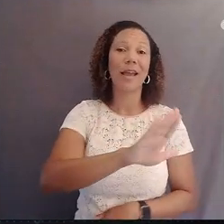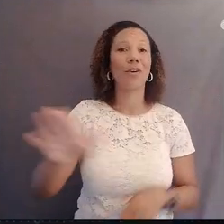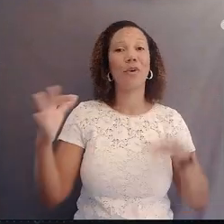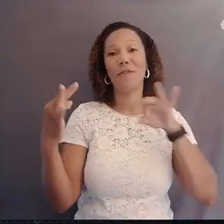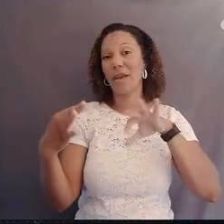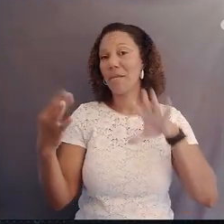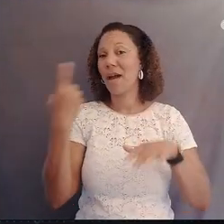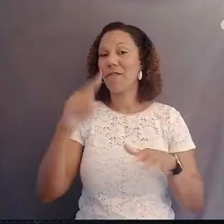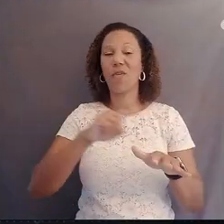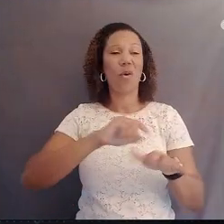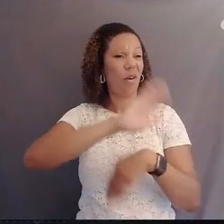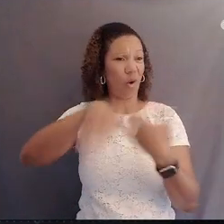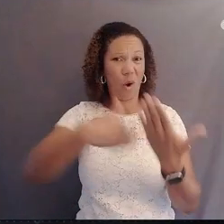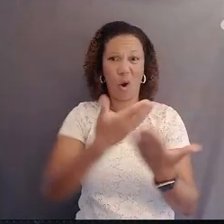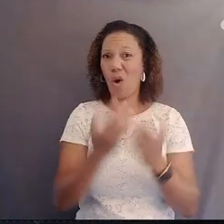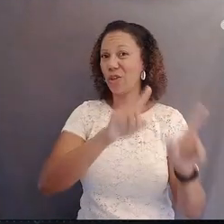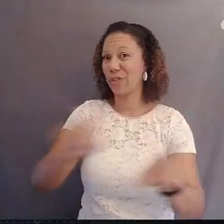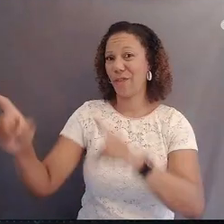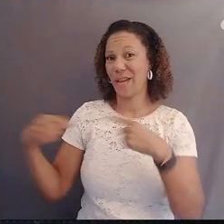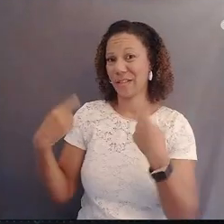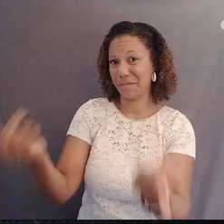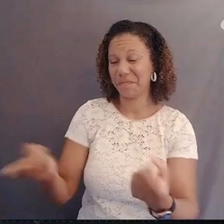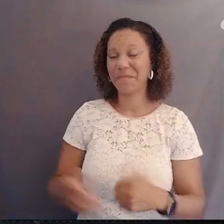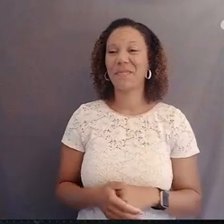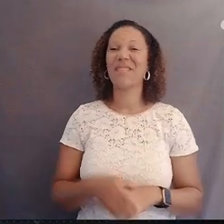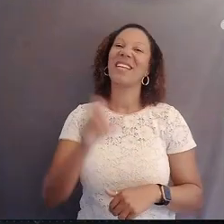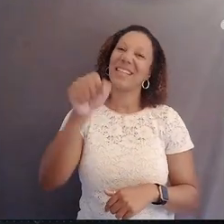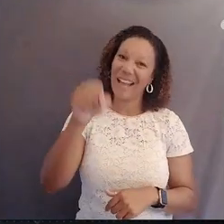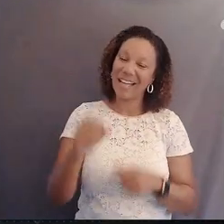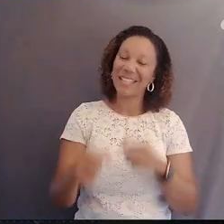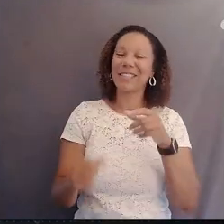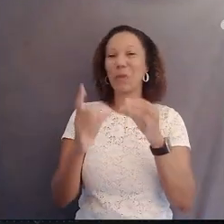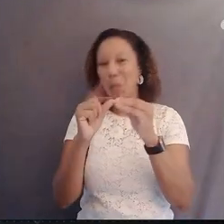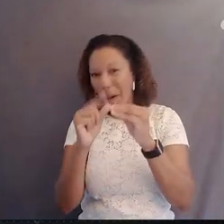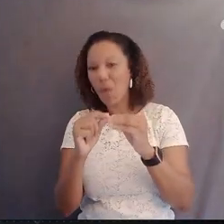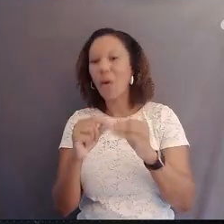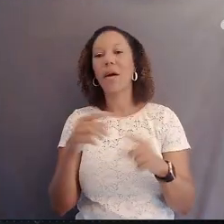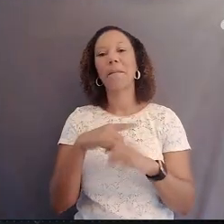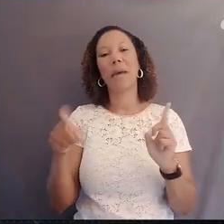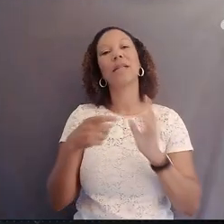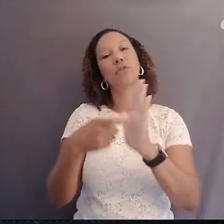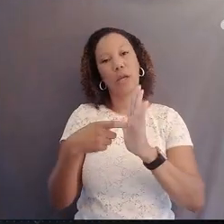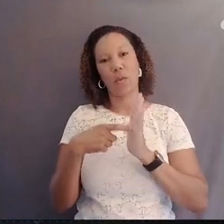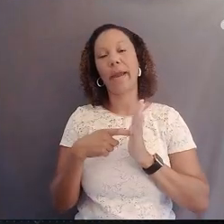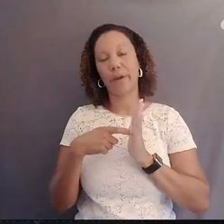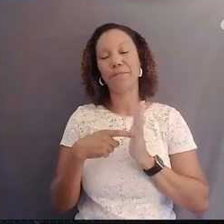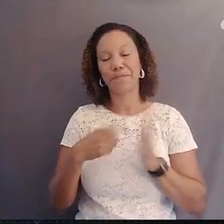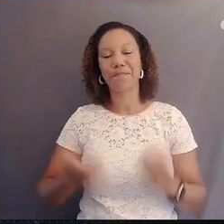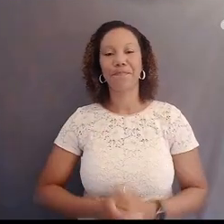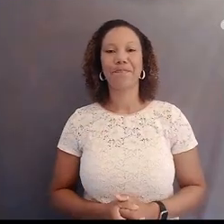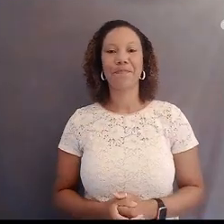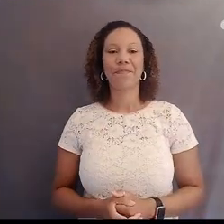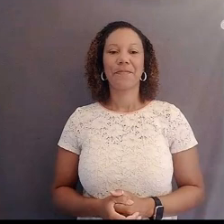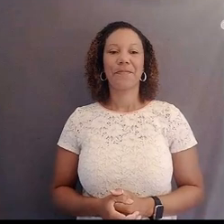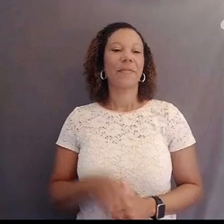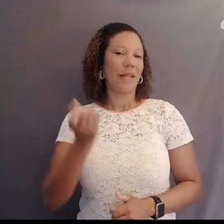on all of the surveys that we've done. And yes, this is just one more, but it is a required survey that we send out. Got